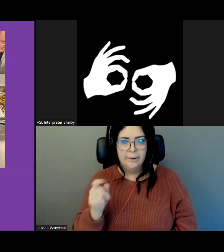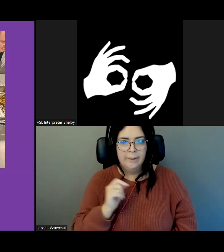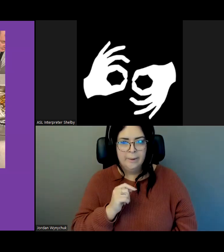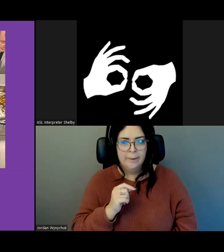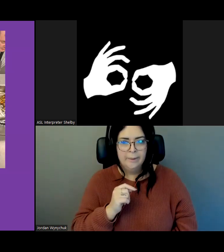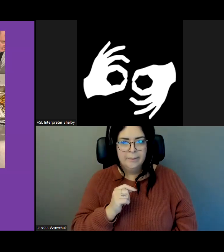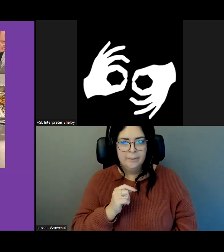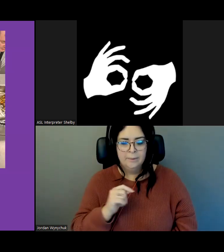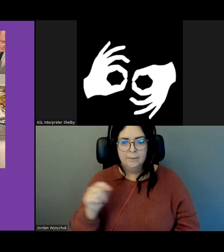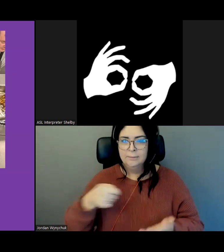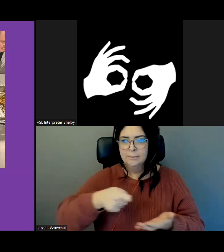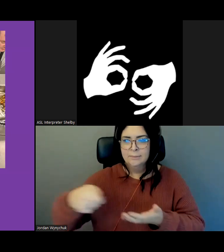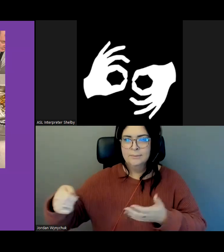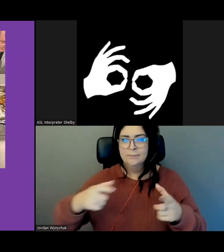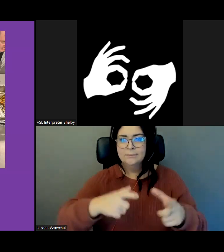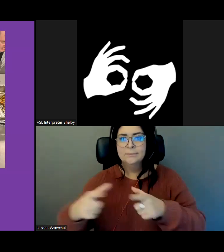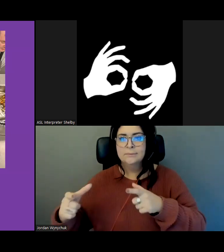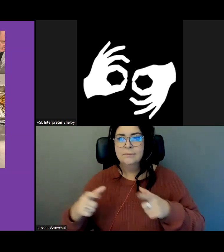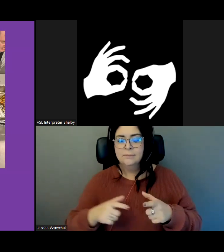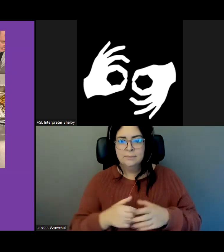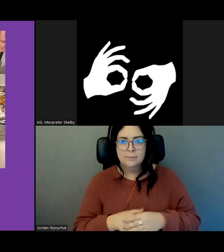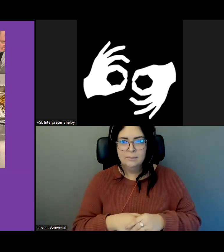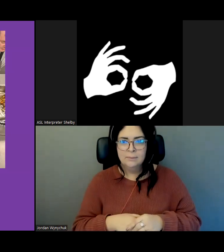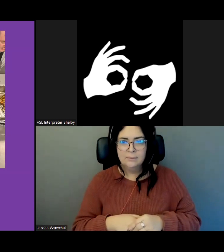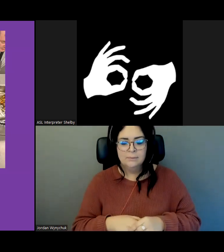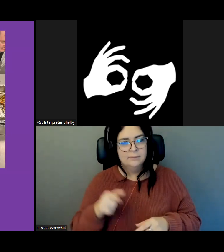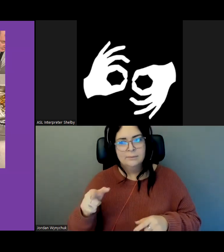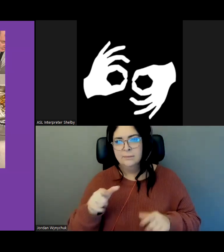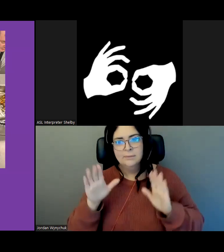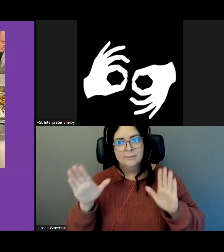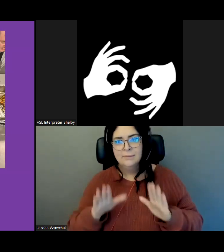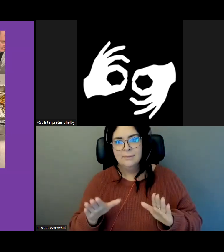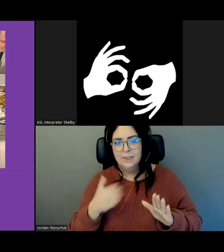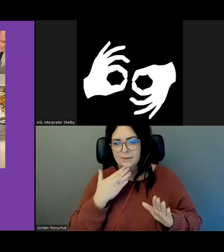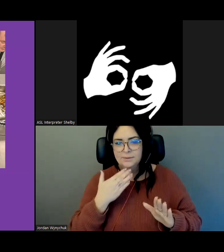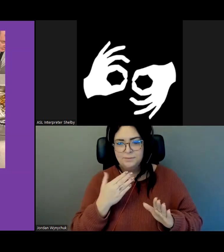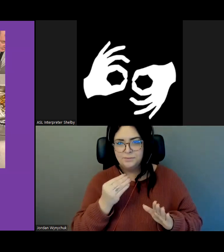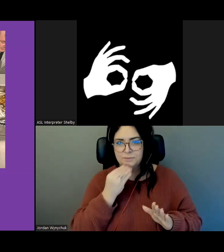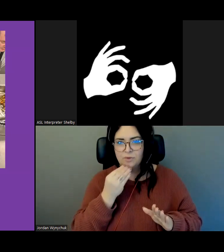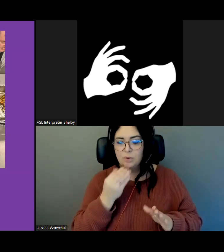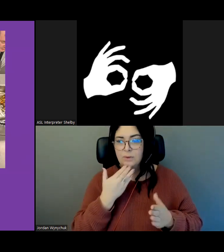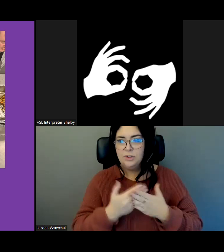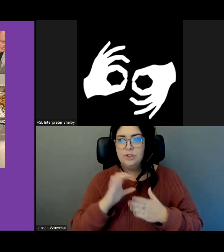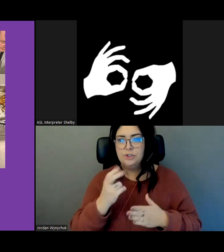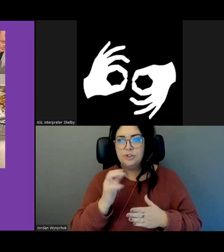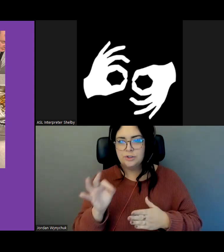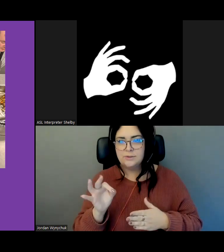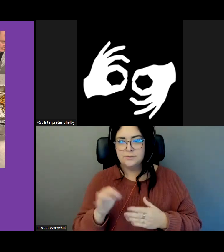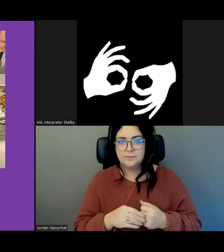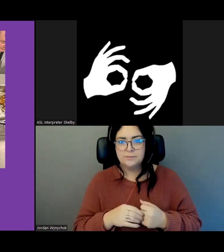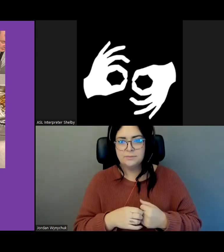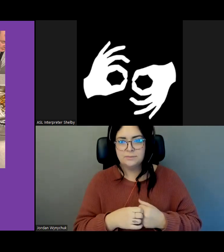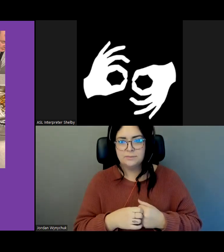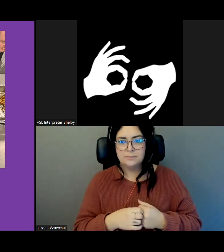doing up the plates. He does amazing food. He's a great chef. And